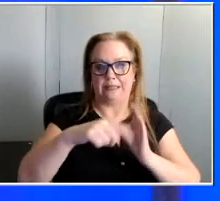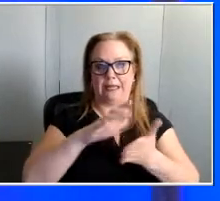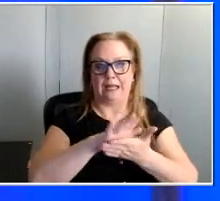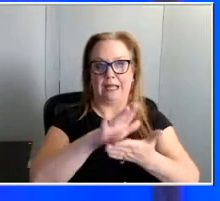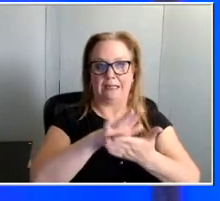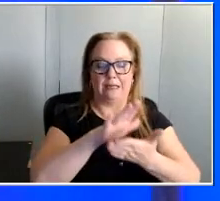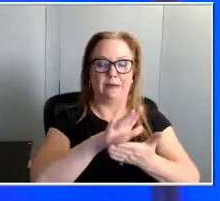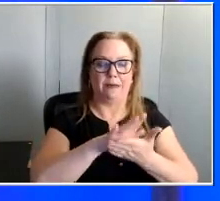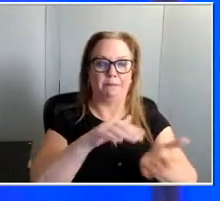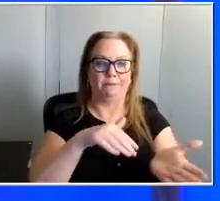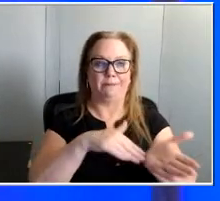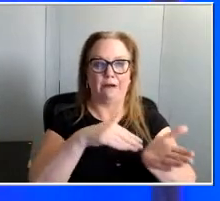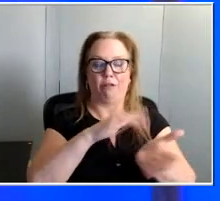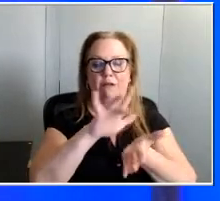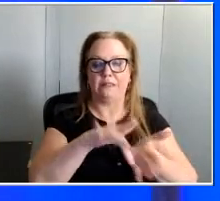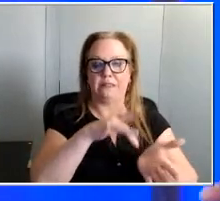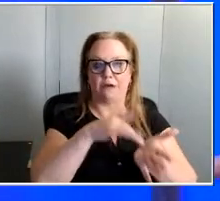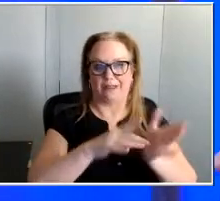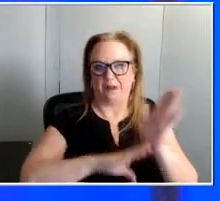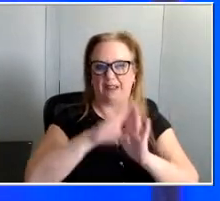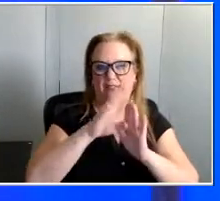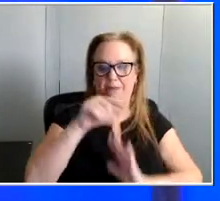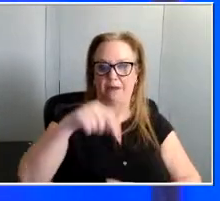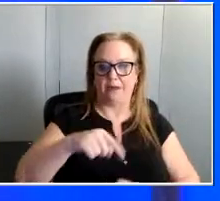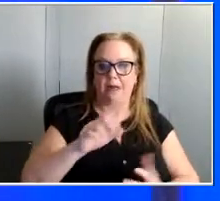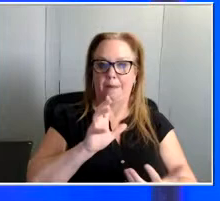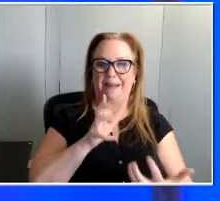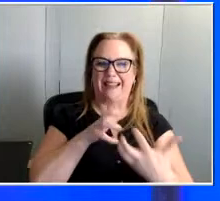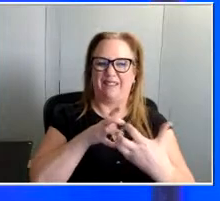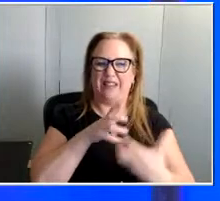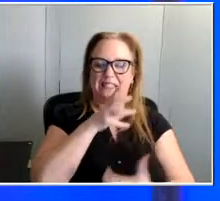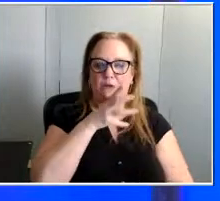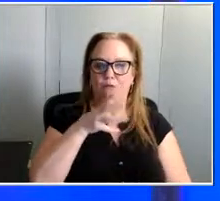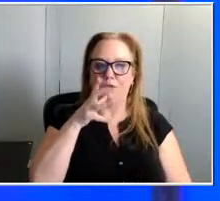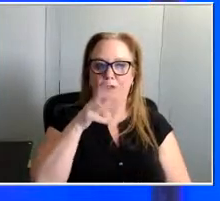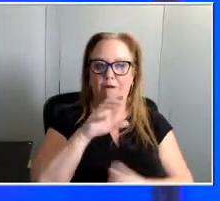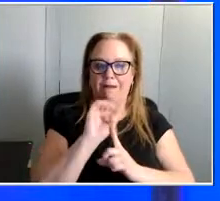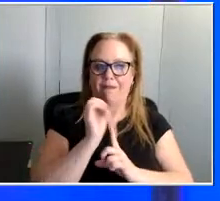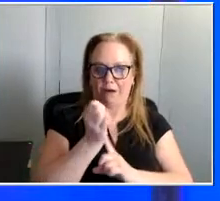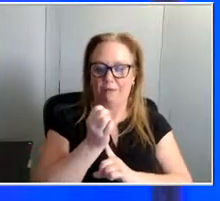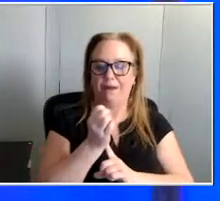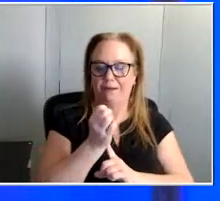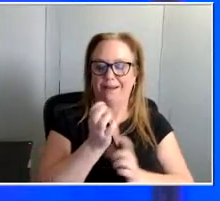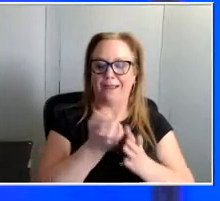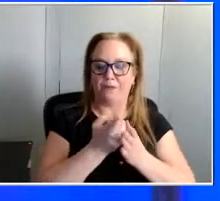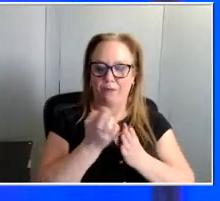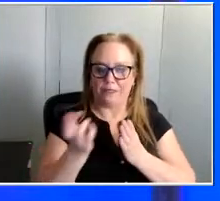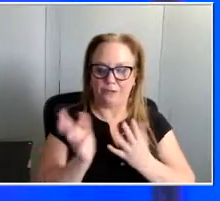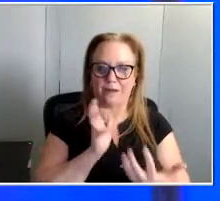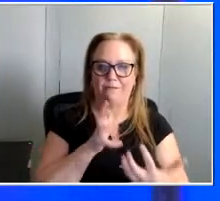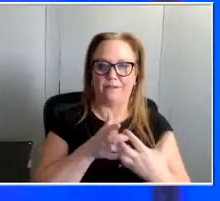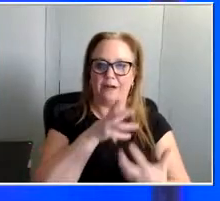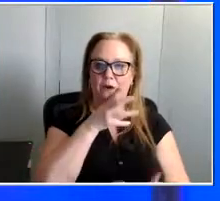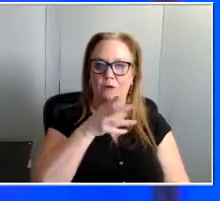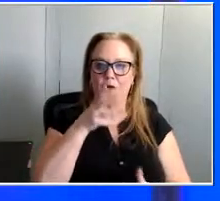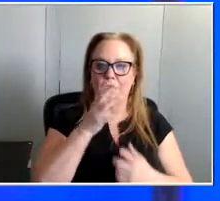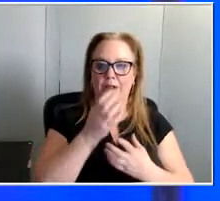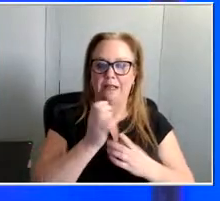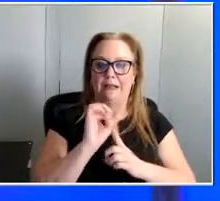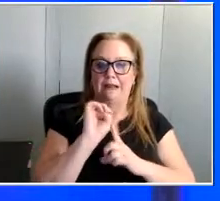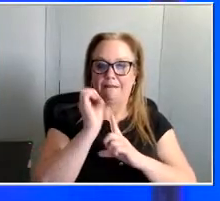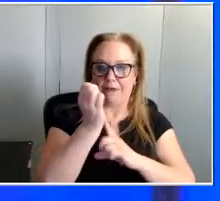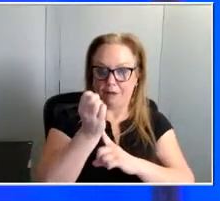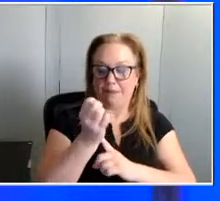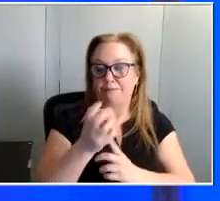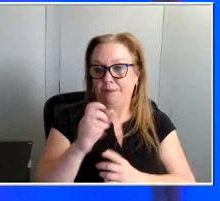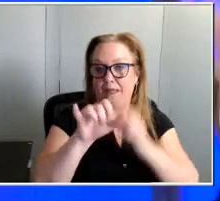help develop, but they're made to fit a rural environment and the resources that fit a rural environment. But in that way, we're able